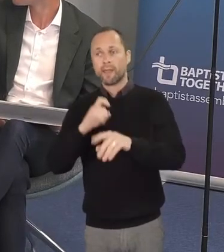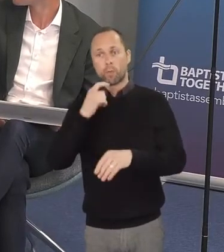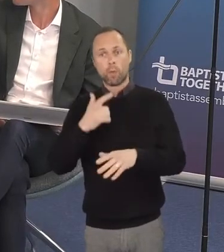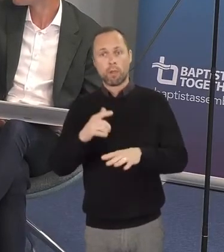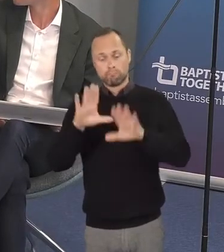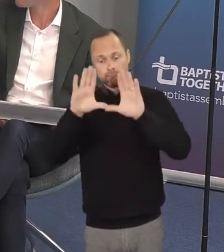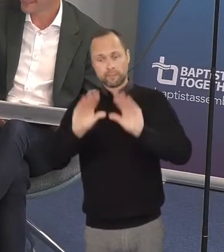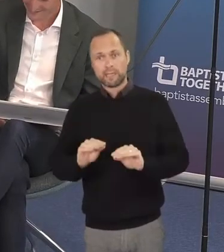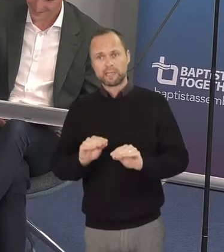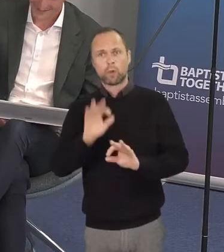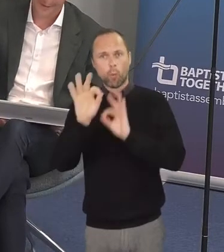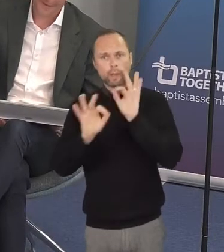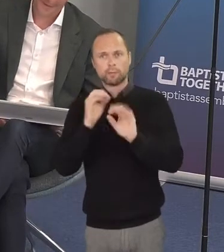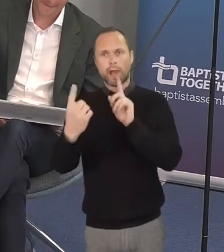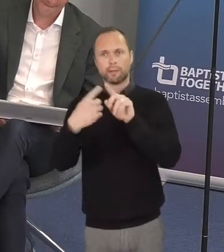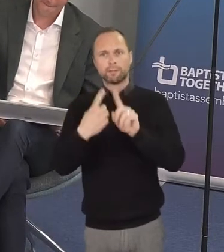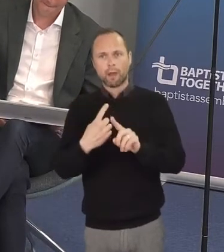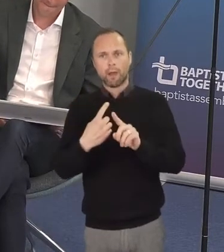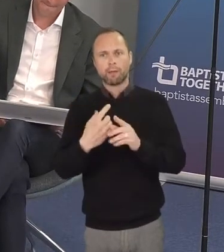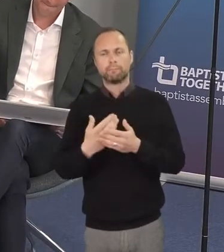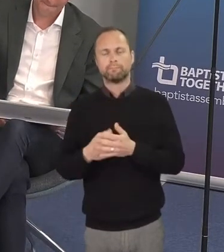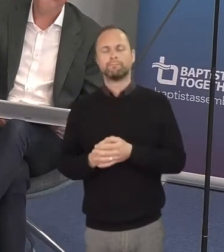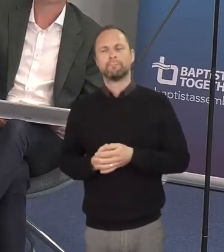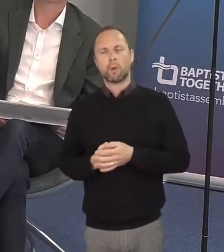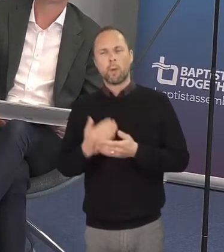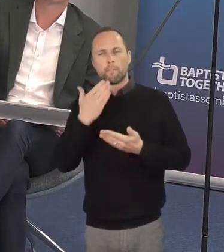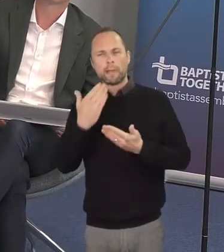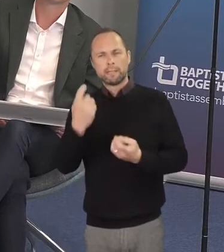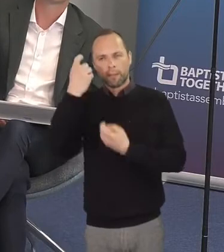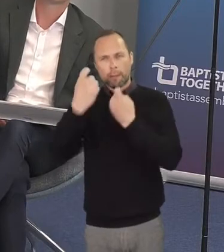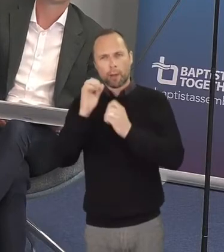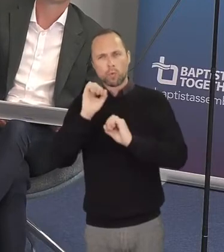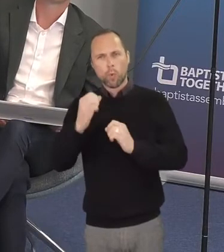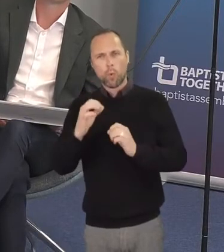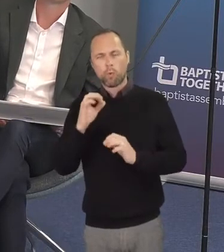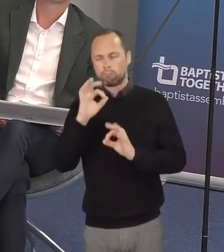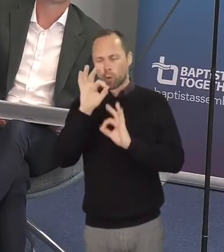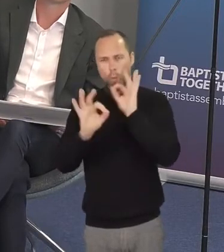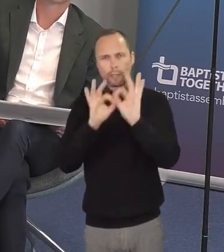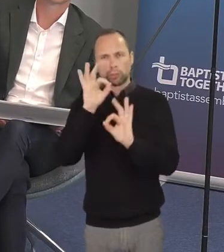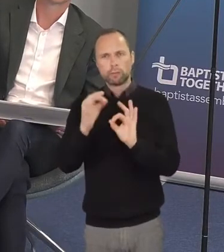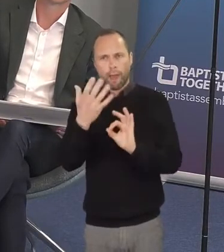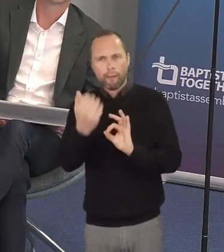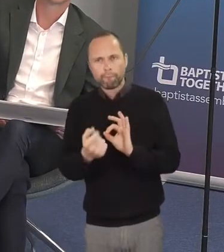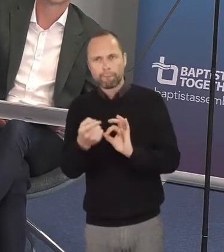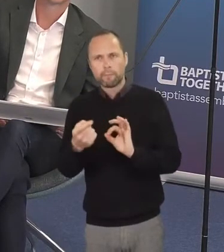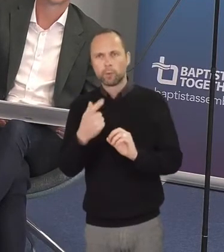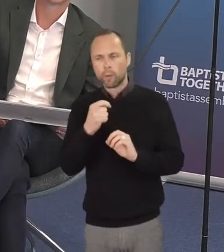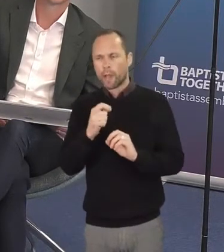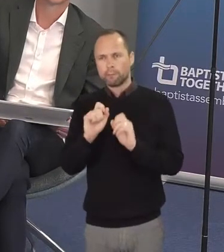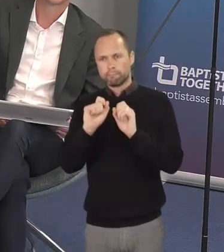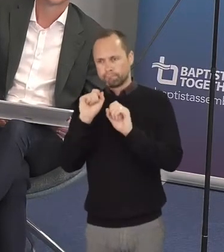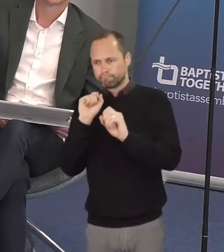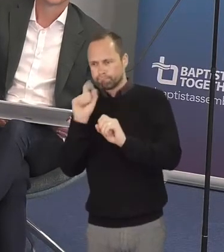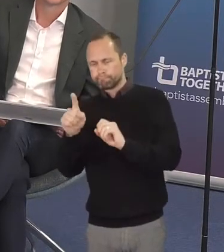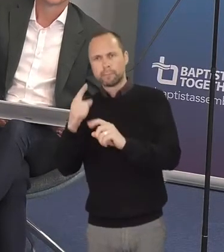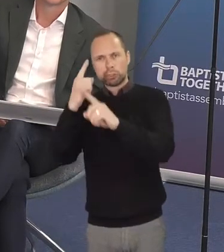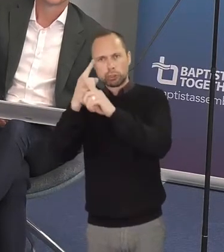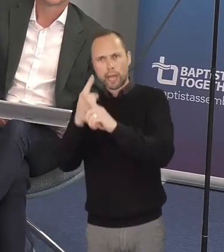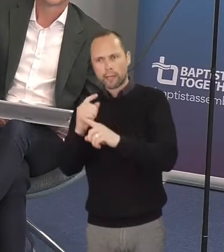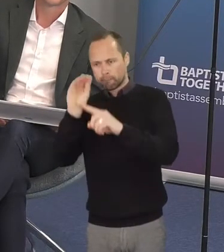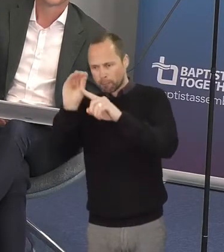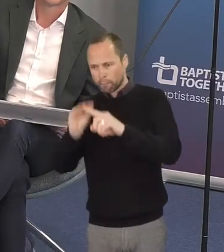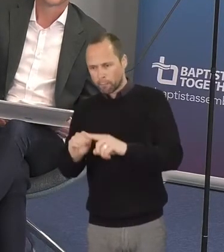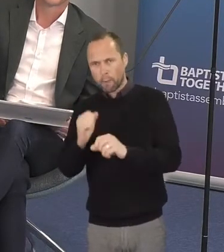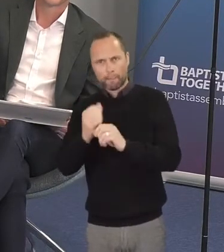with a live Q&A. So please be thinking about the questions you might want to ask us. Remember, you can drop those into the chat. Make sure you're